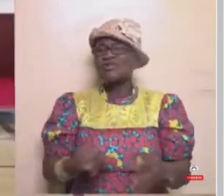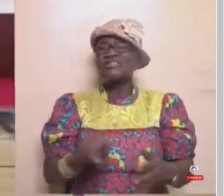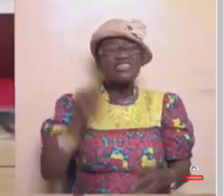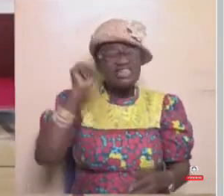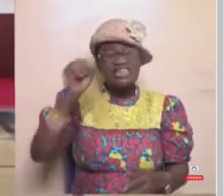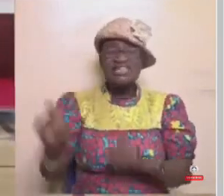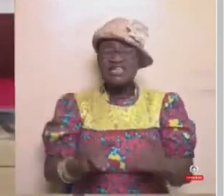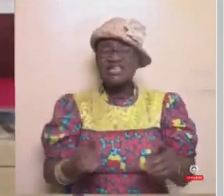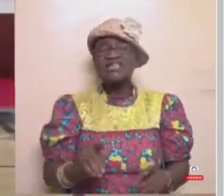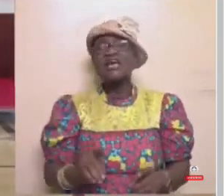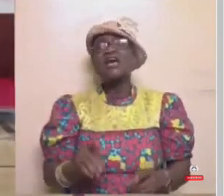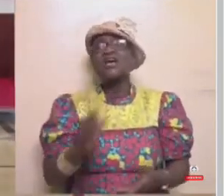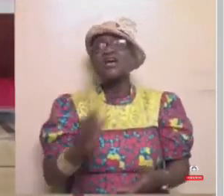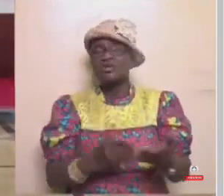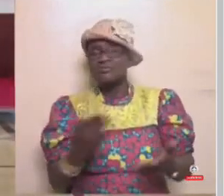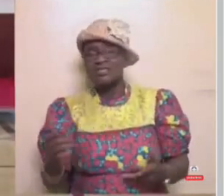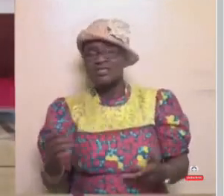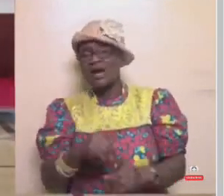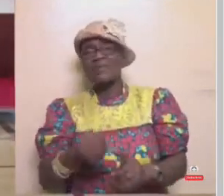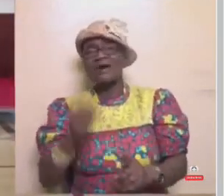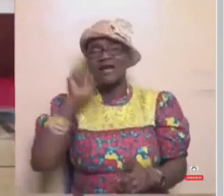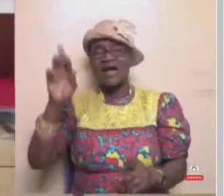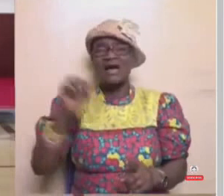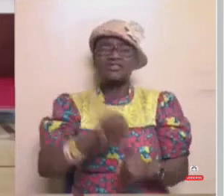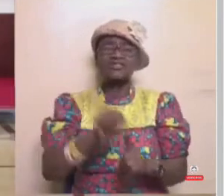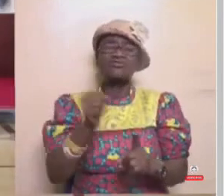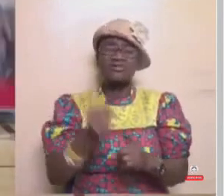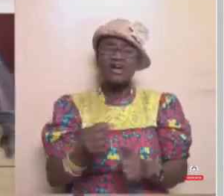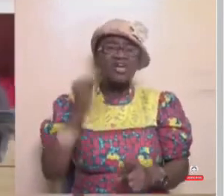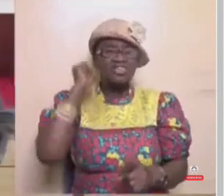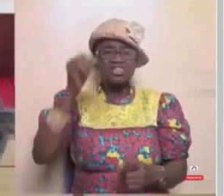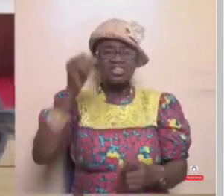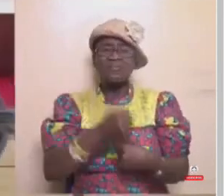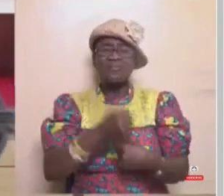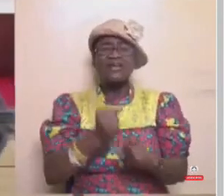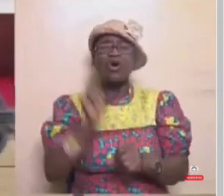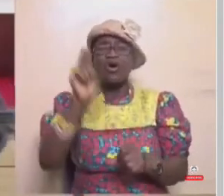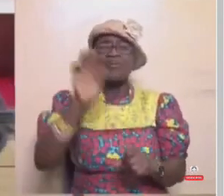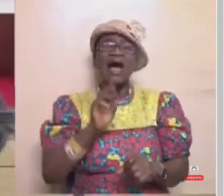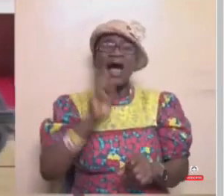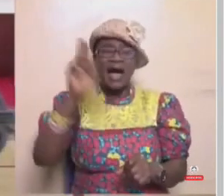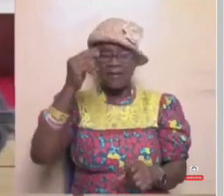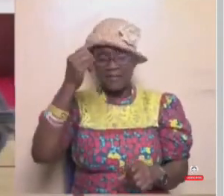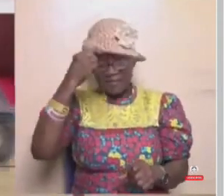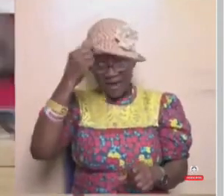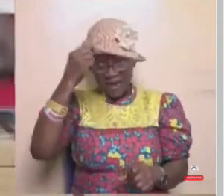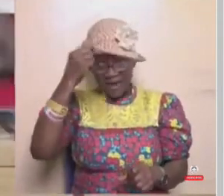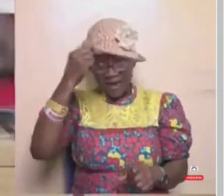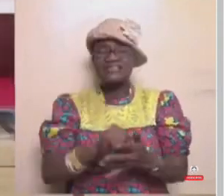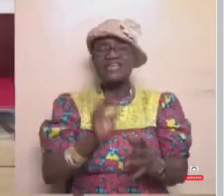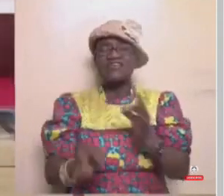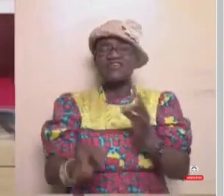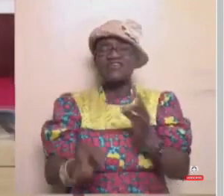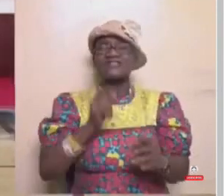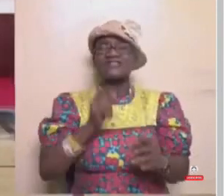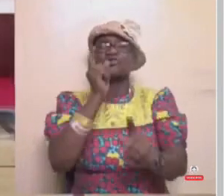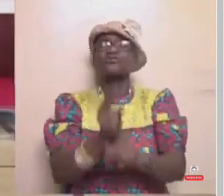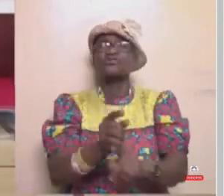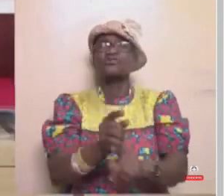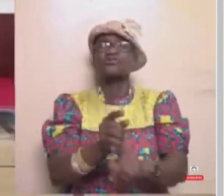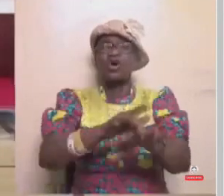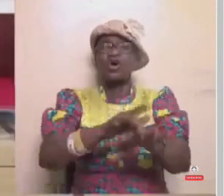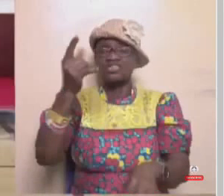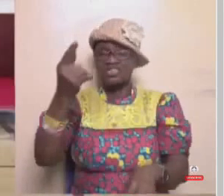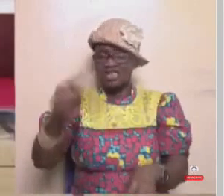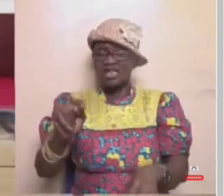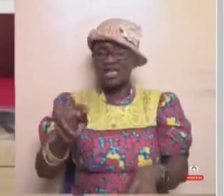She made up her mind, "If I just tore the hem of his garment, I will be made whole." And she took steps.